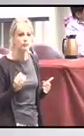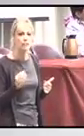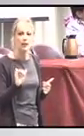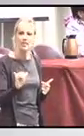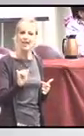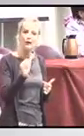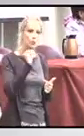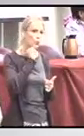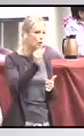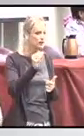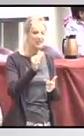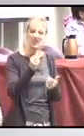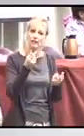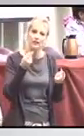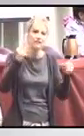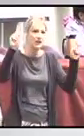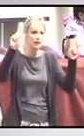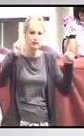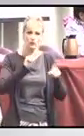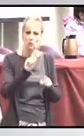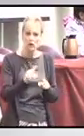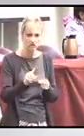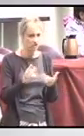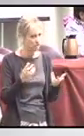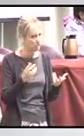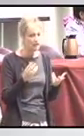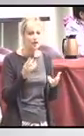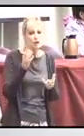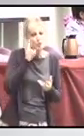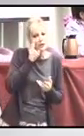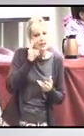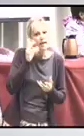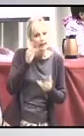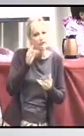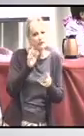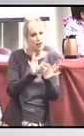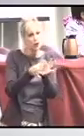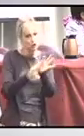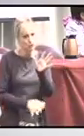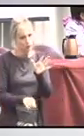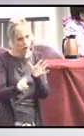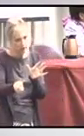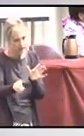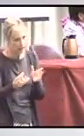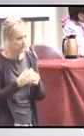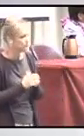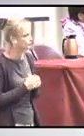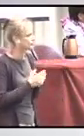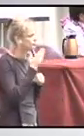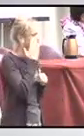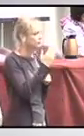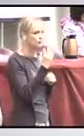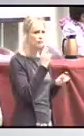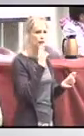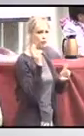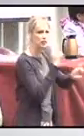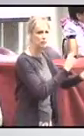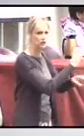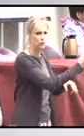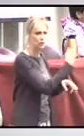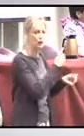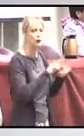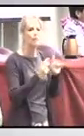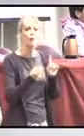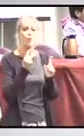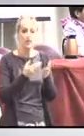really was an effective question in terms of identifying interpreter needs. I don't know if this is in response to your question, but one of the things we've been